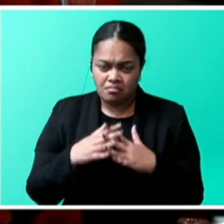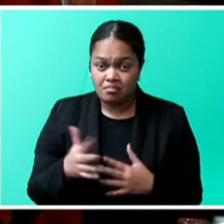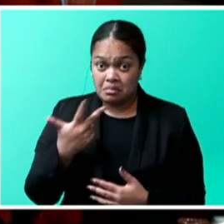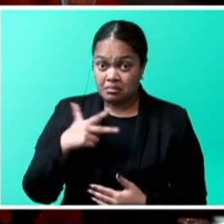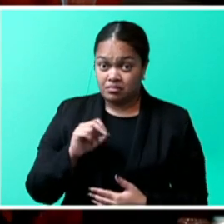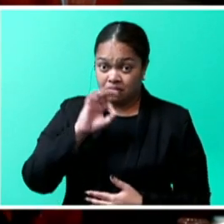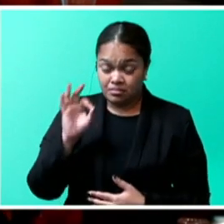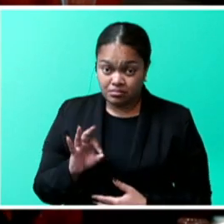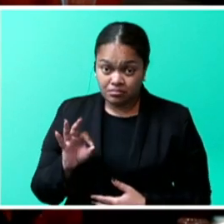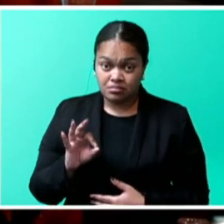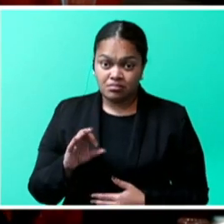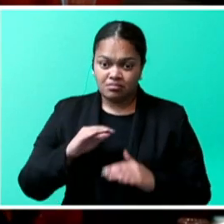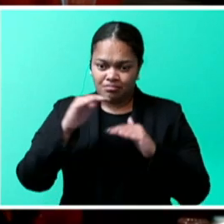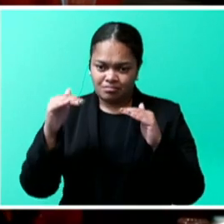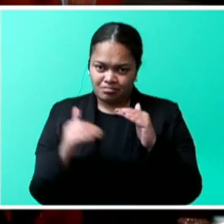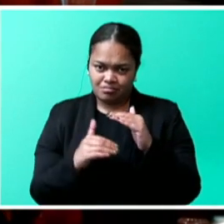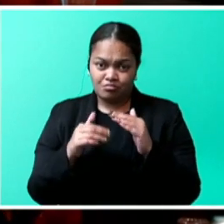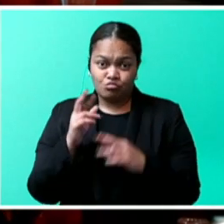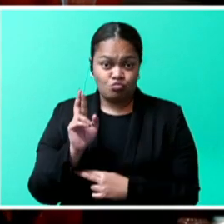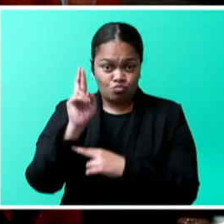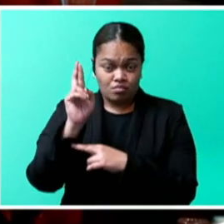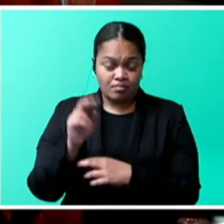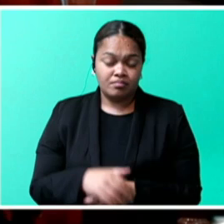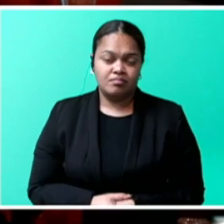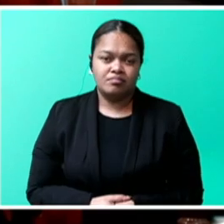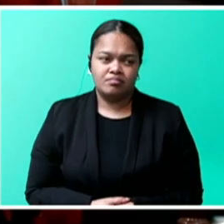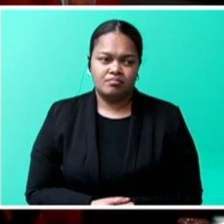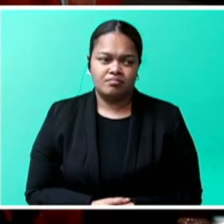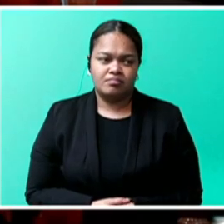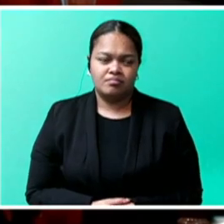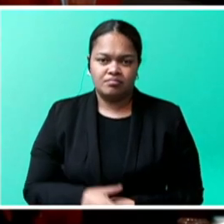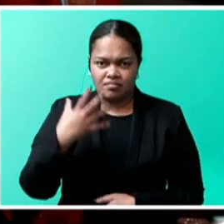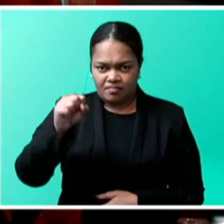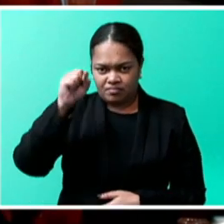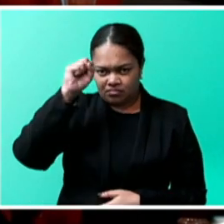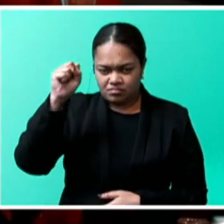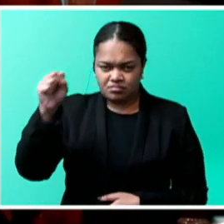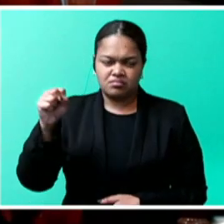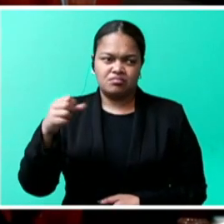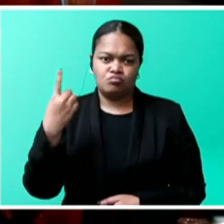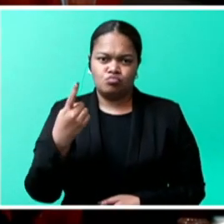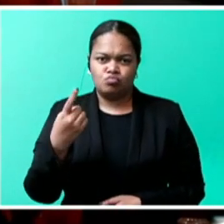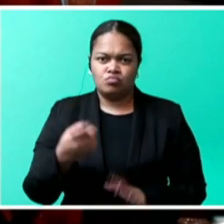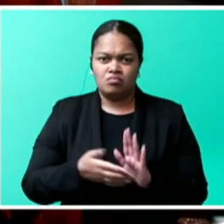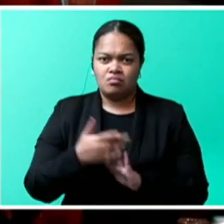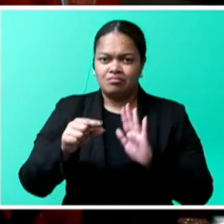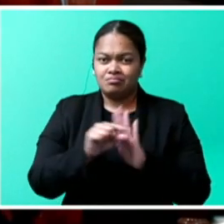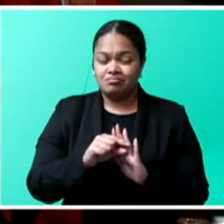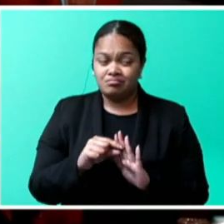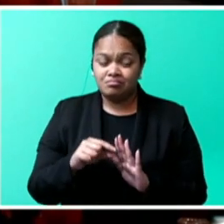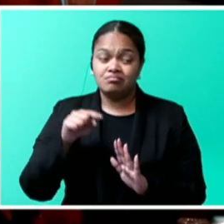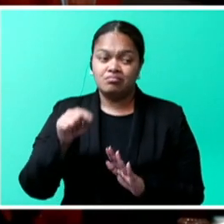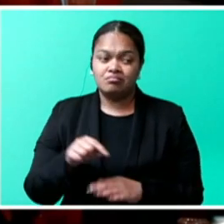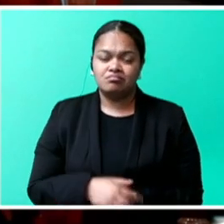80% of primary seller representatives and 74% of buyers held senior decision-making titles, ensuring that the